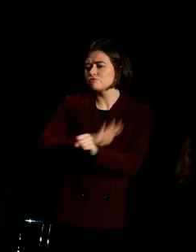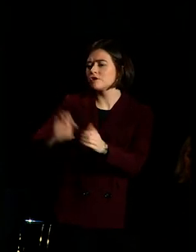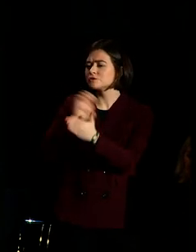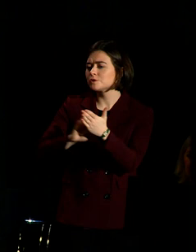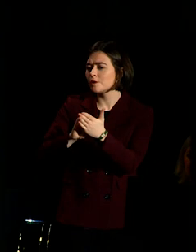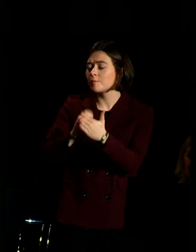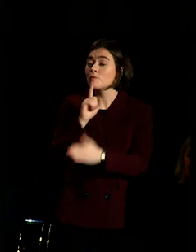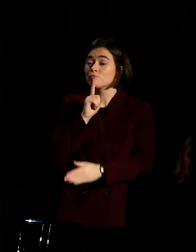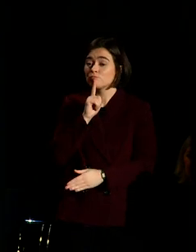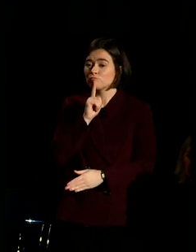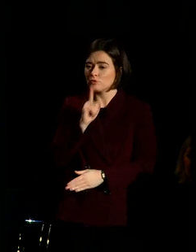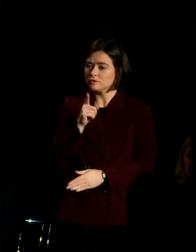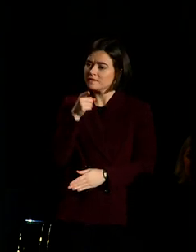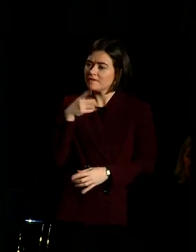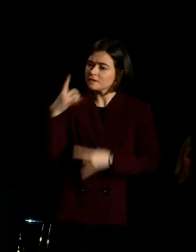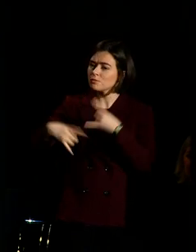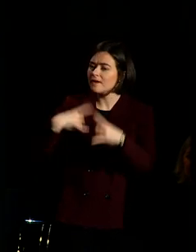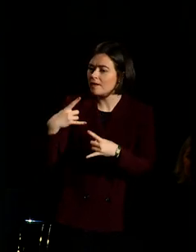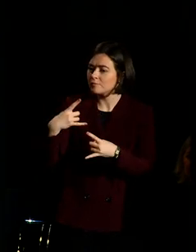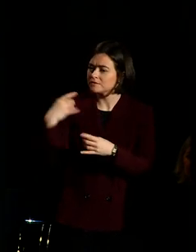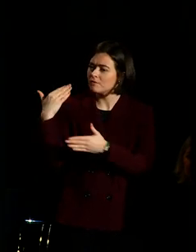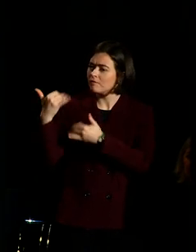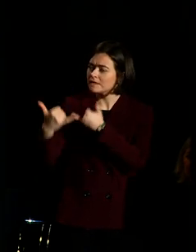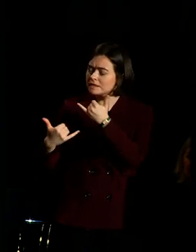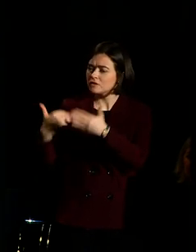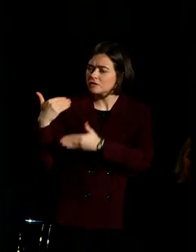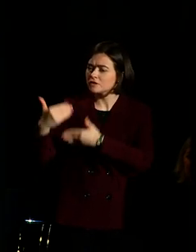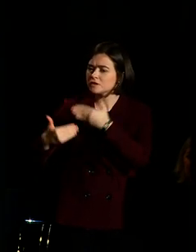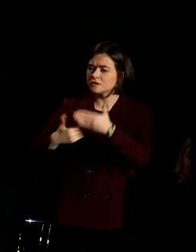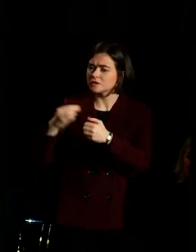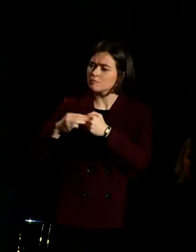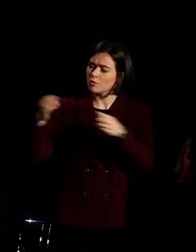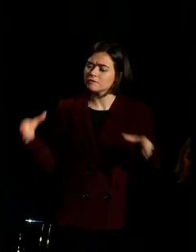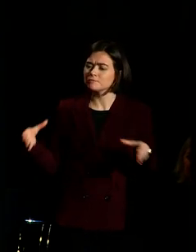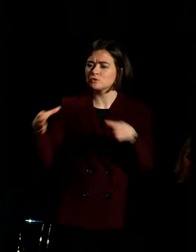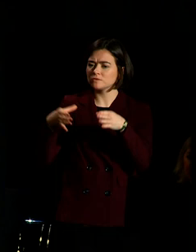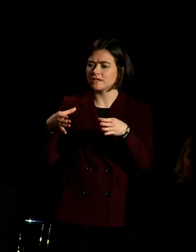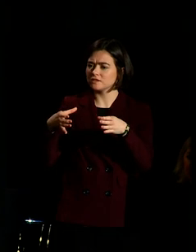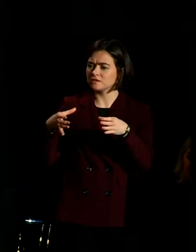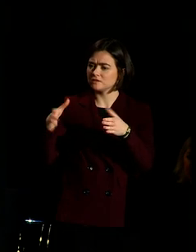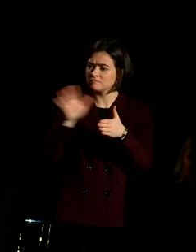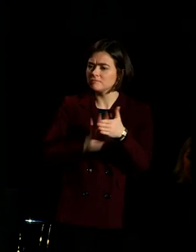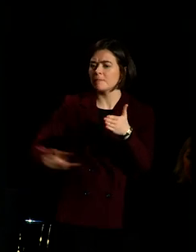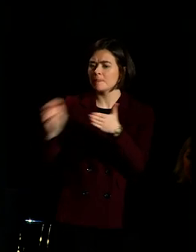Yet, that is what happened over decades in a more united continent.